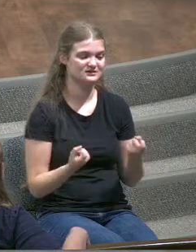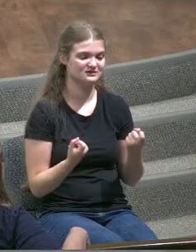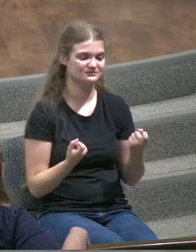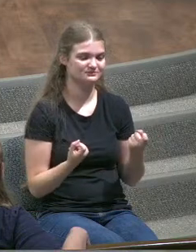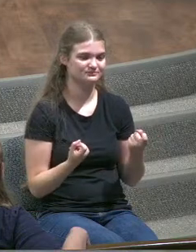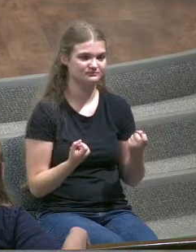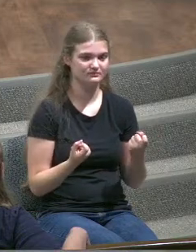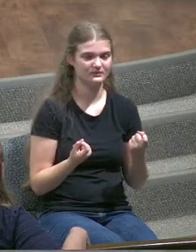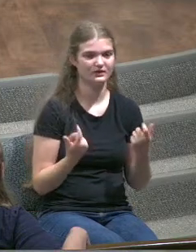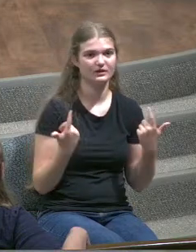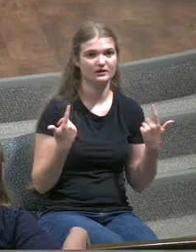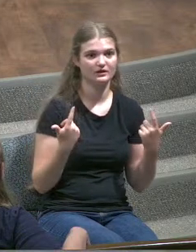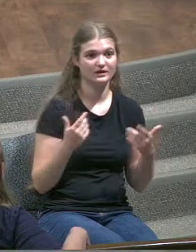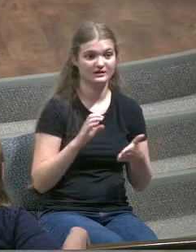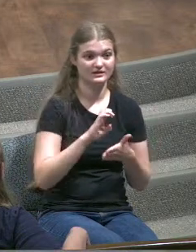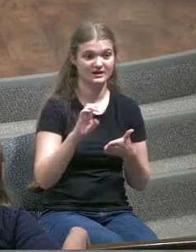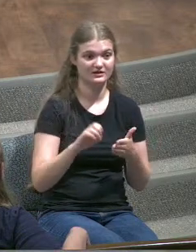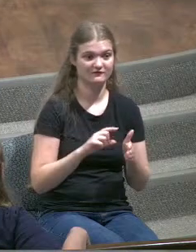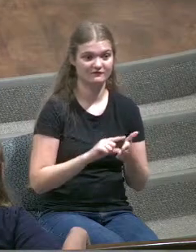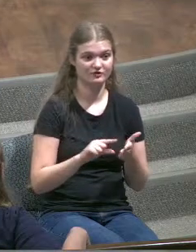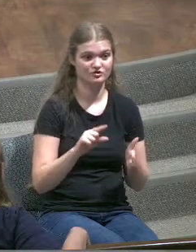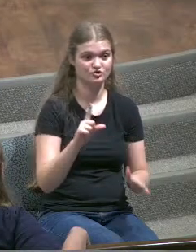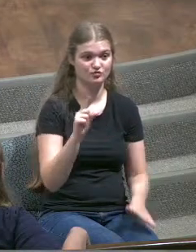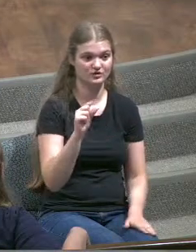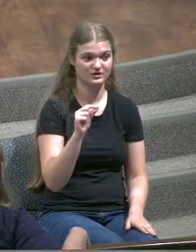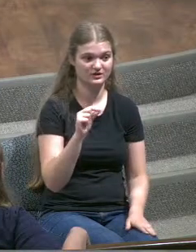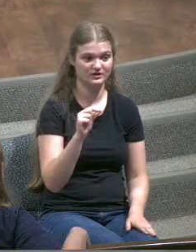to the end of verse 20,